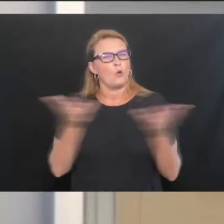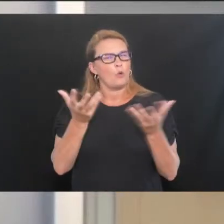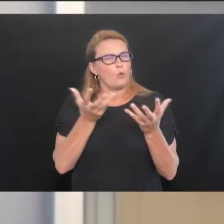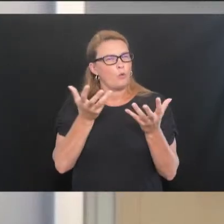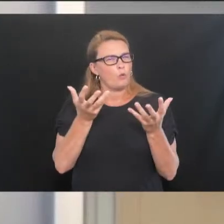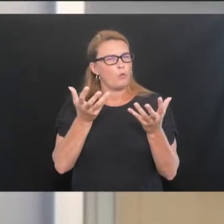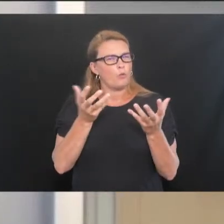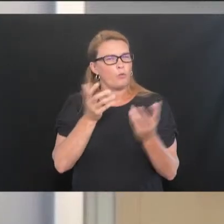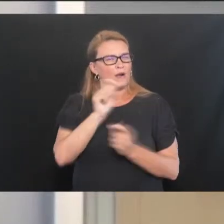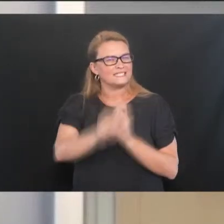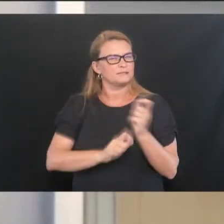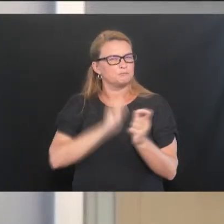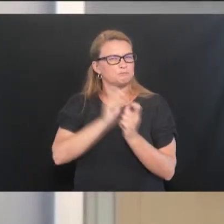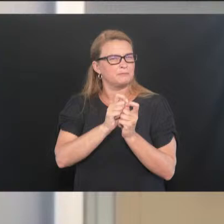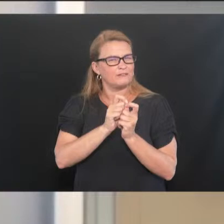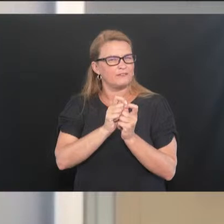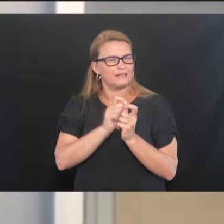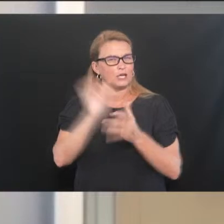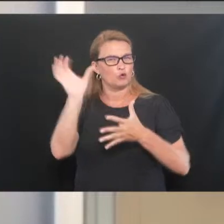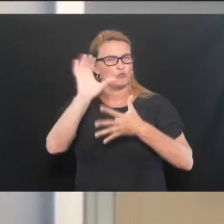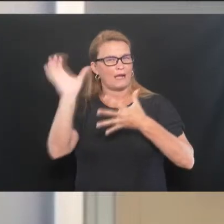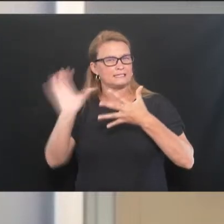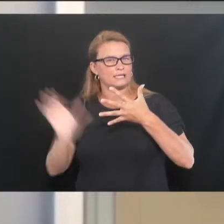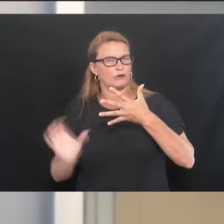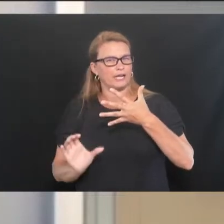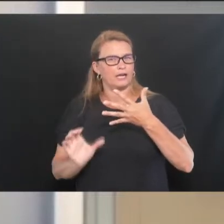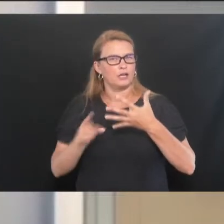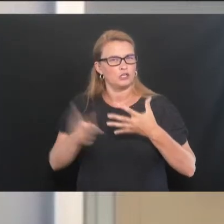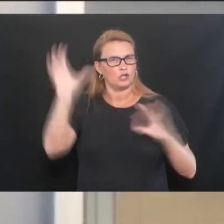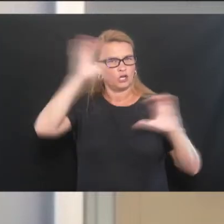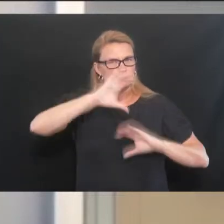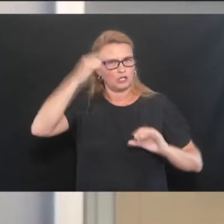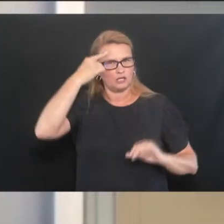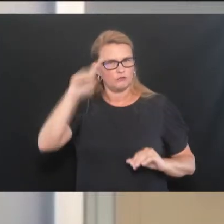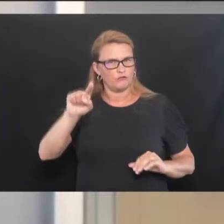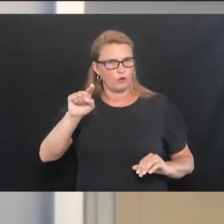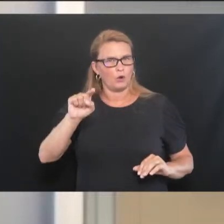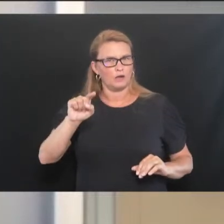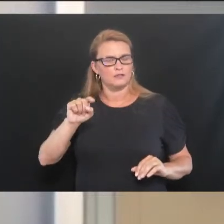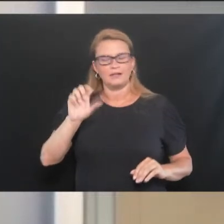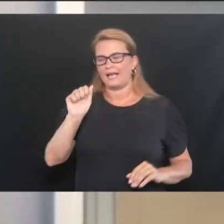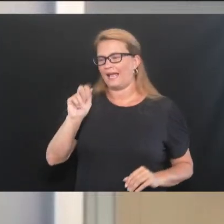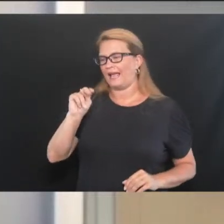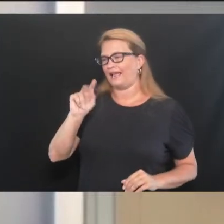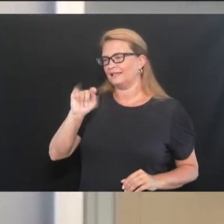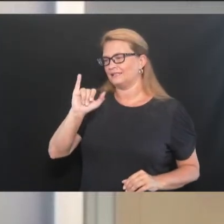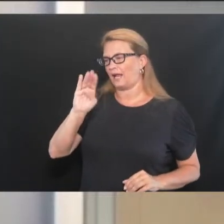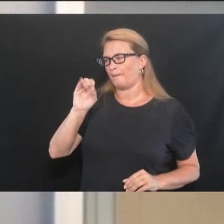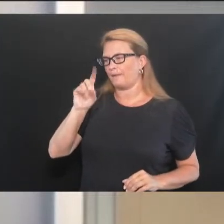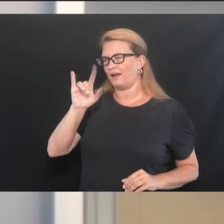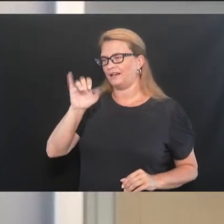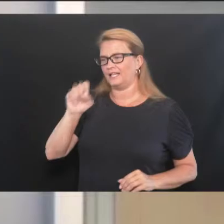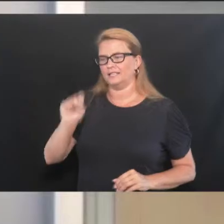what is the criteria that you're looking for as that threshold of antibodies?